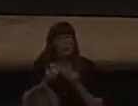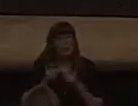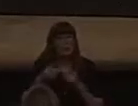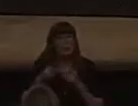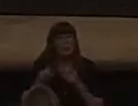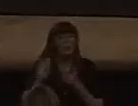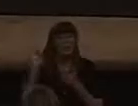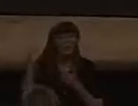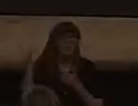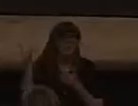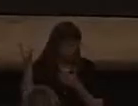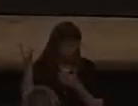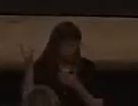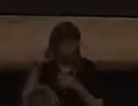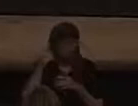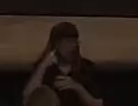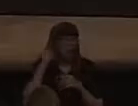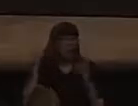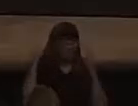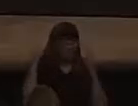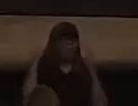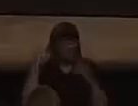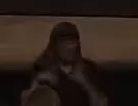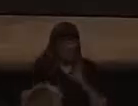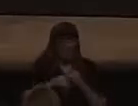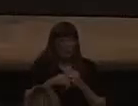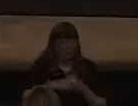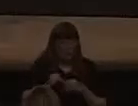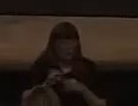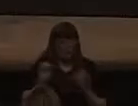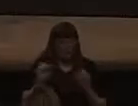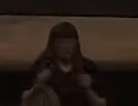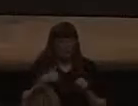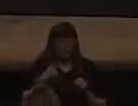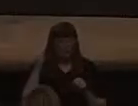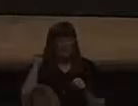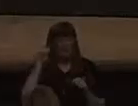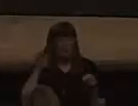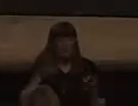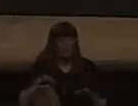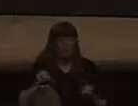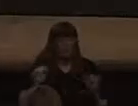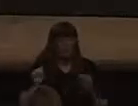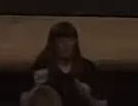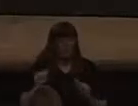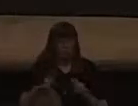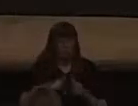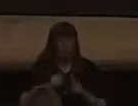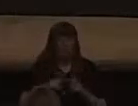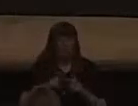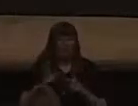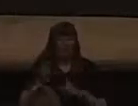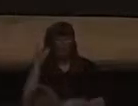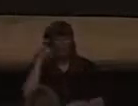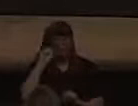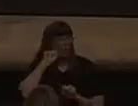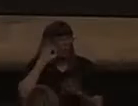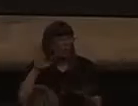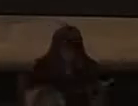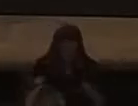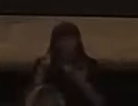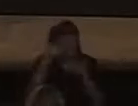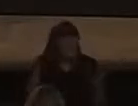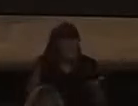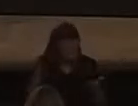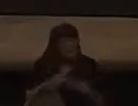$8 for headsets so that they could have an audio described performance, and they never could hear anything over the